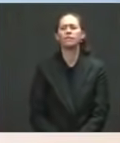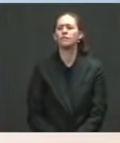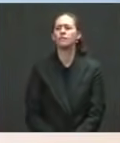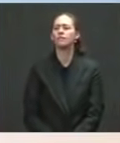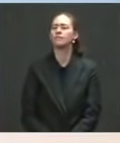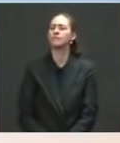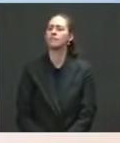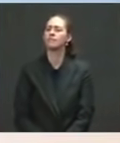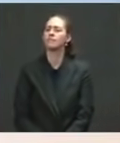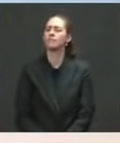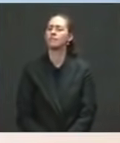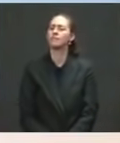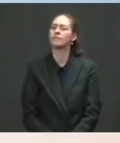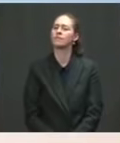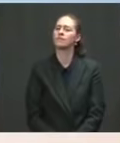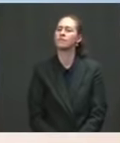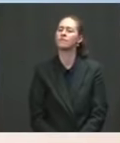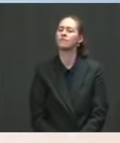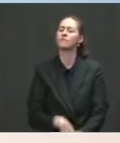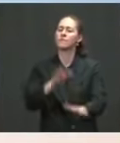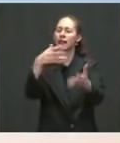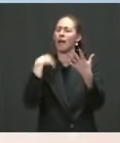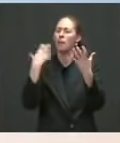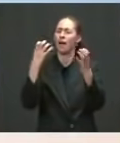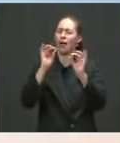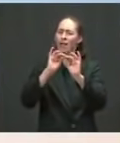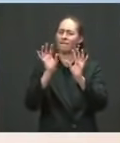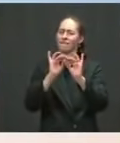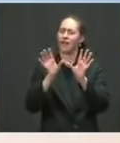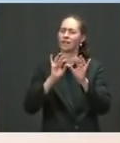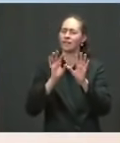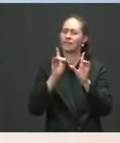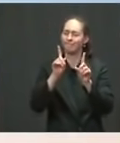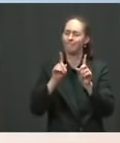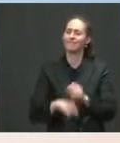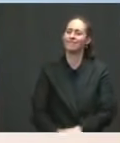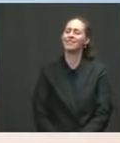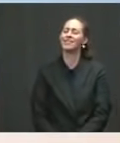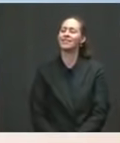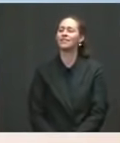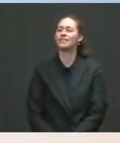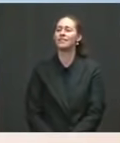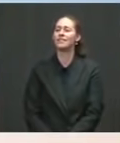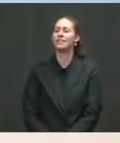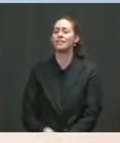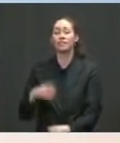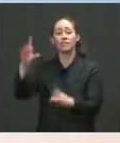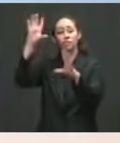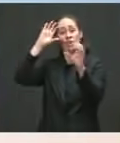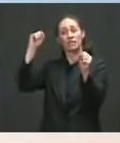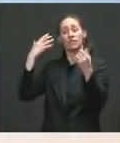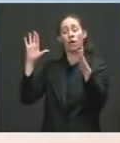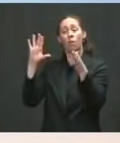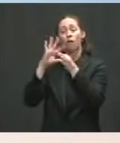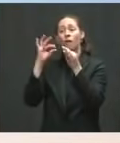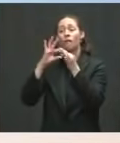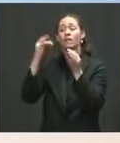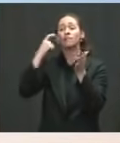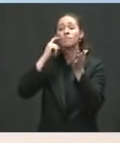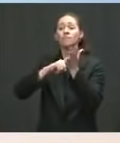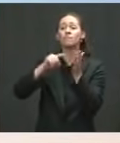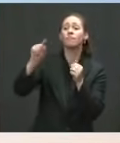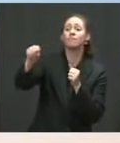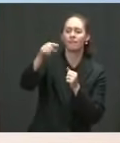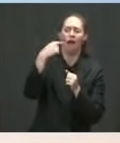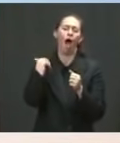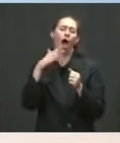let me be also clear that, as the president said yesterday, the vast majority of leaders, and as I said too, continue to step up and do